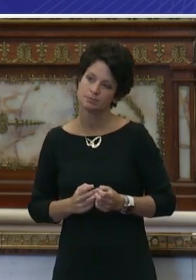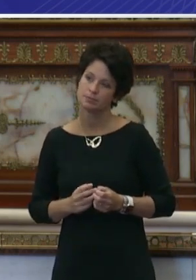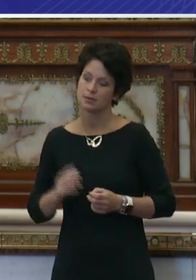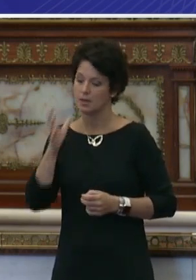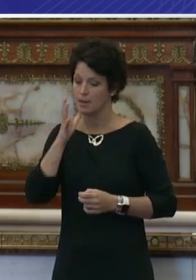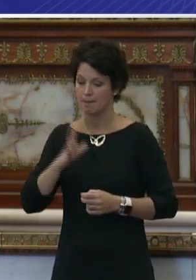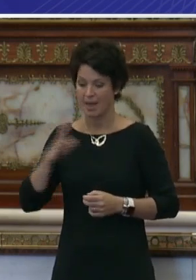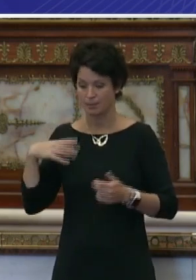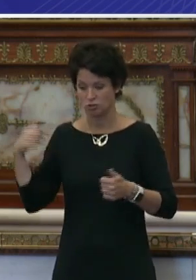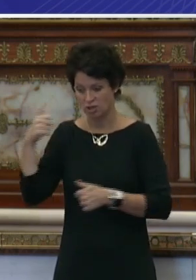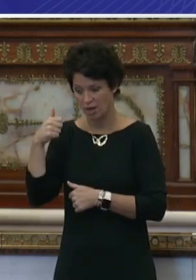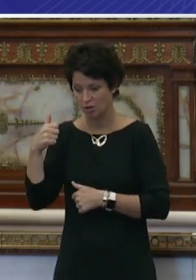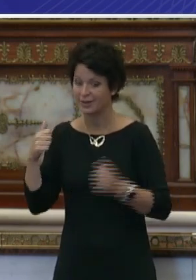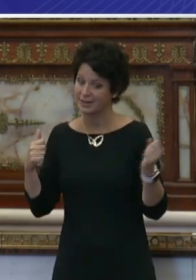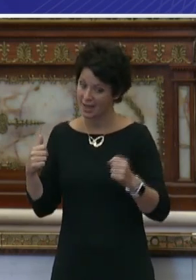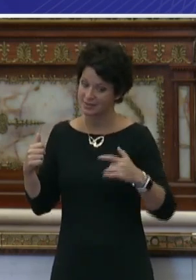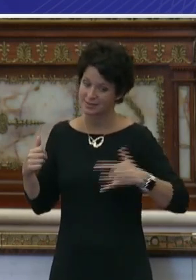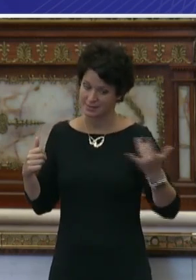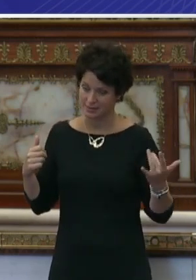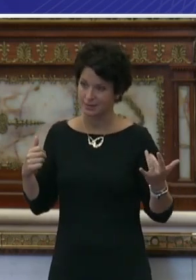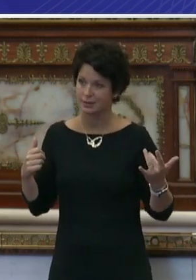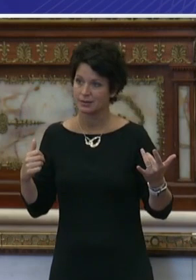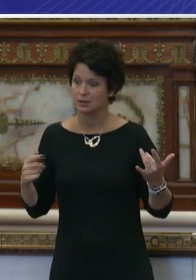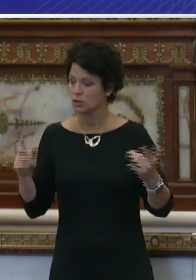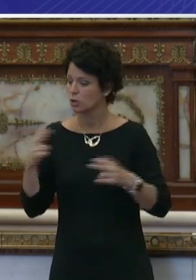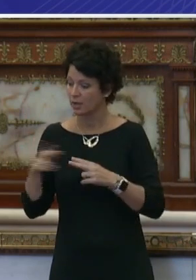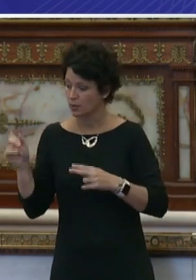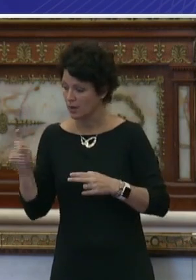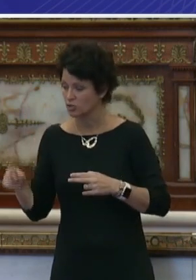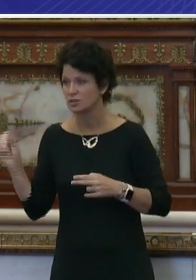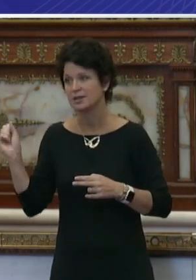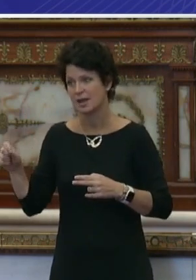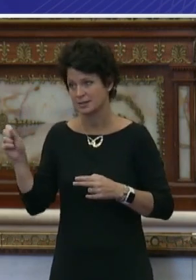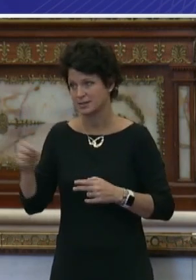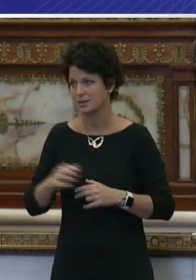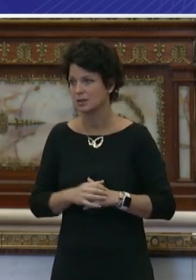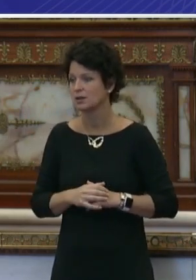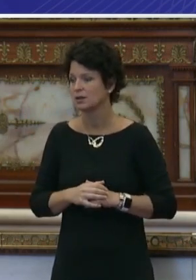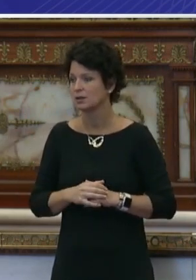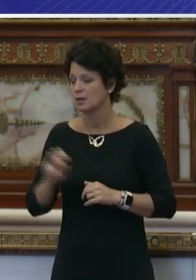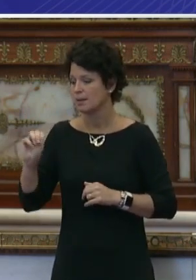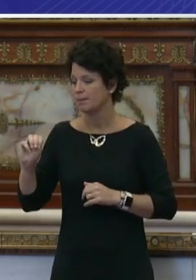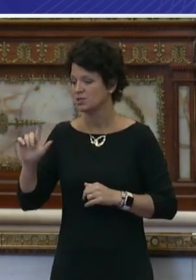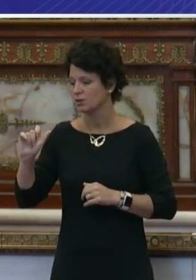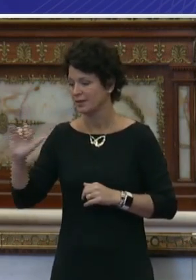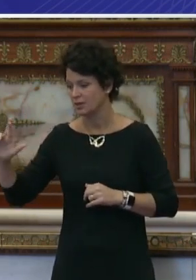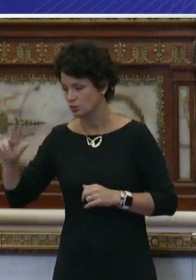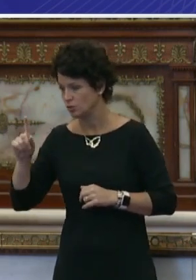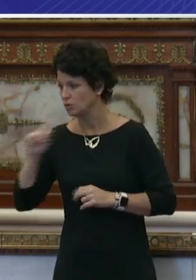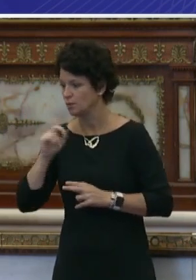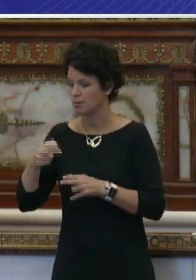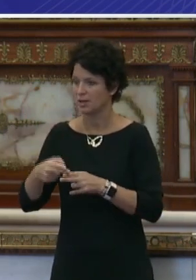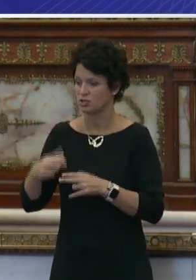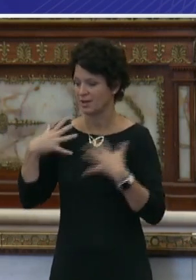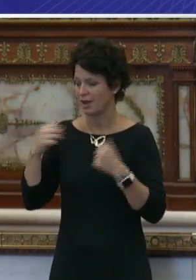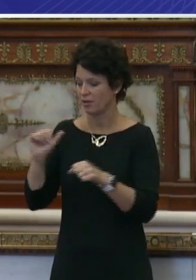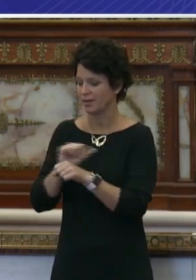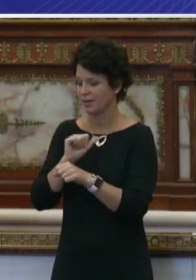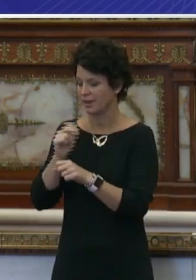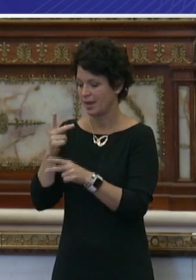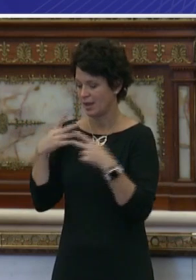Madam Chair. Yes, Councilman Green, I see you Okay, have sorry. another quick question. Yeah, one quick question. One, Mr. Laser, you said something about healthcare workers